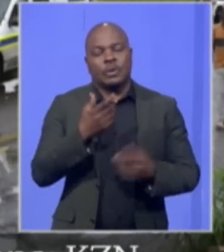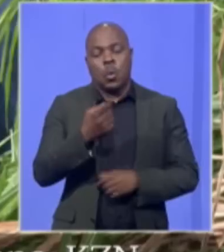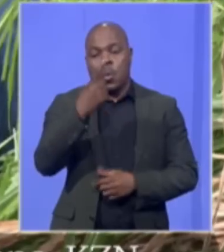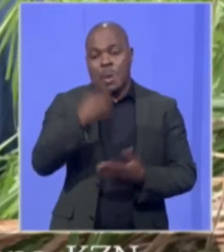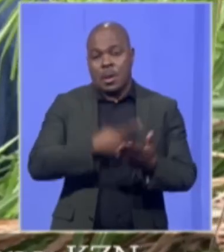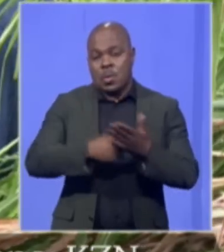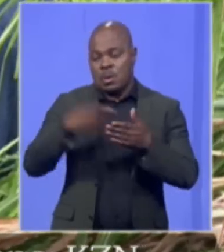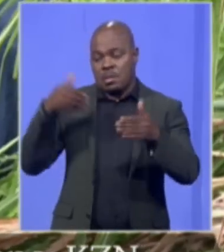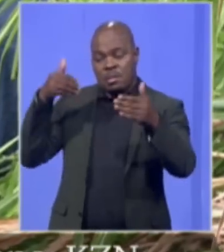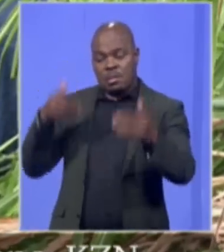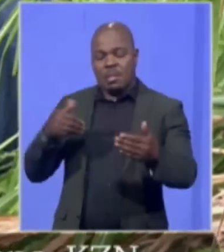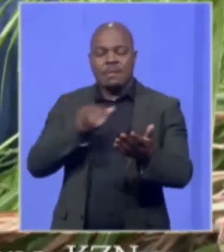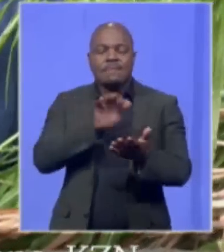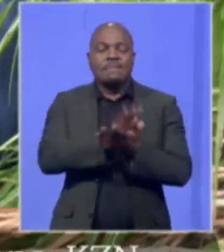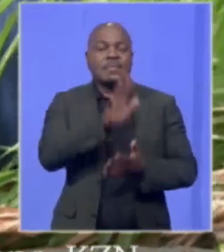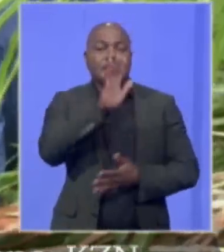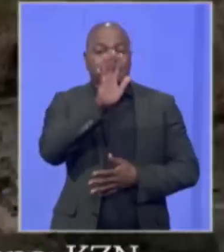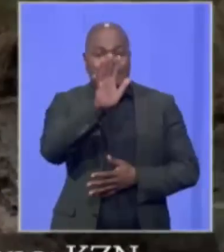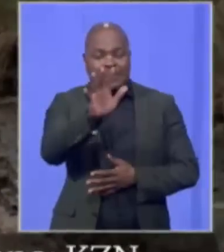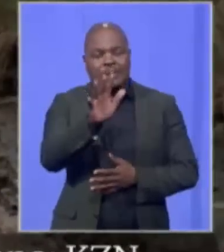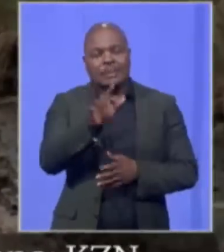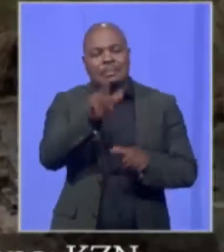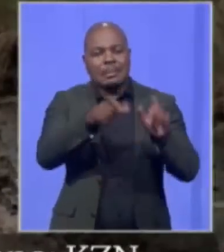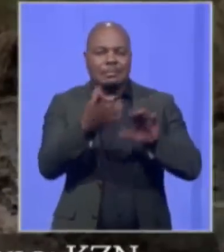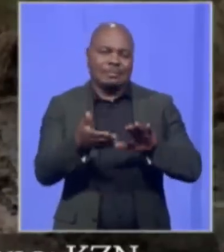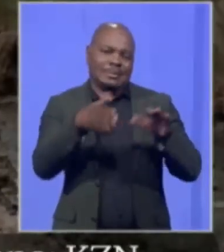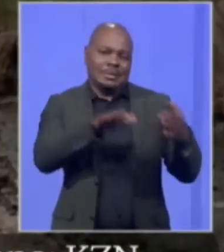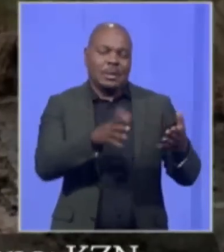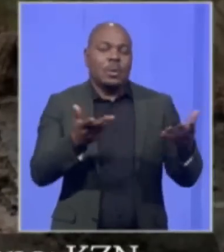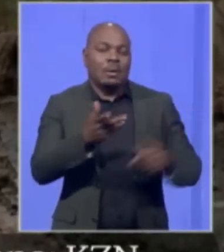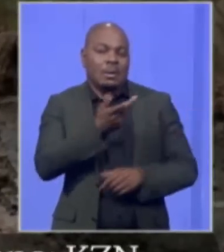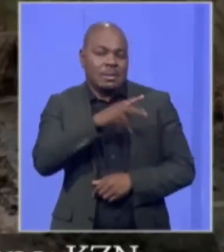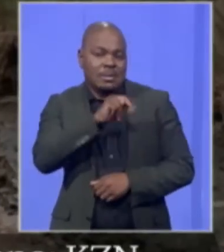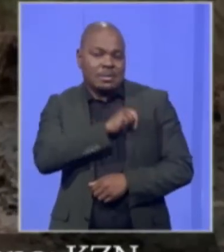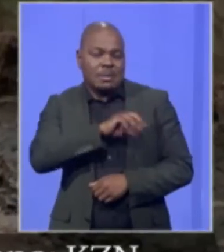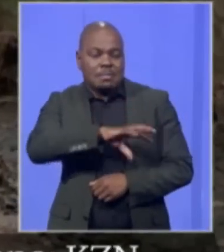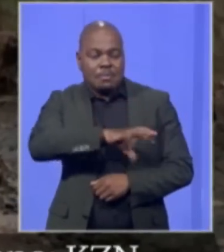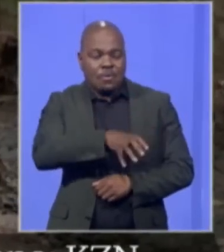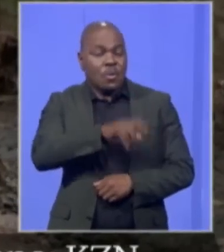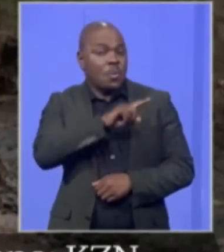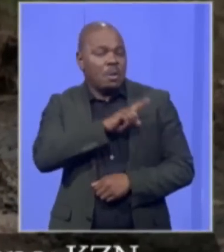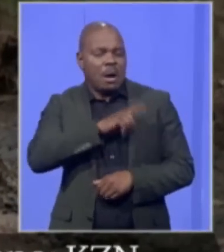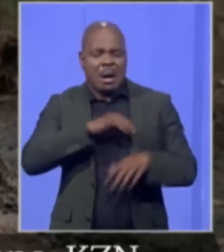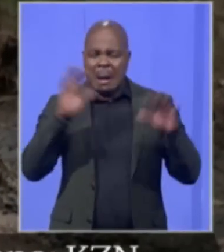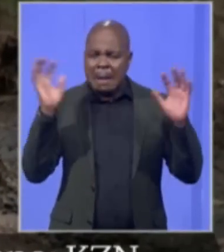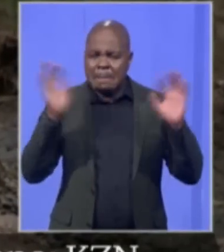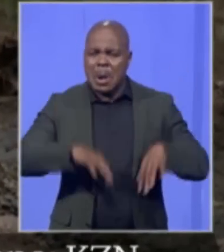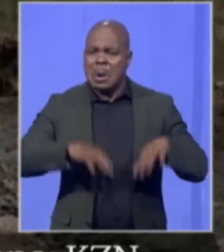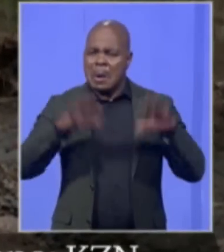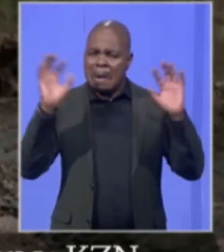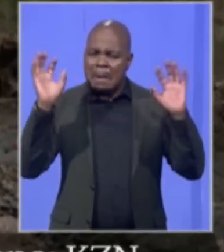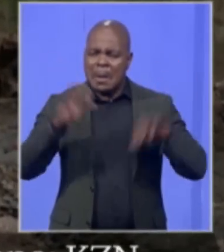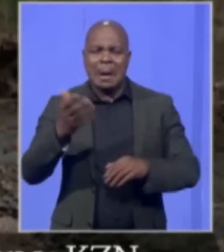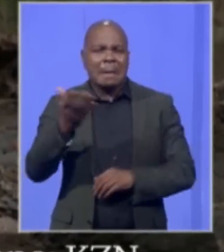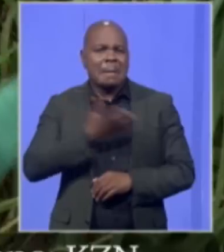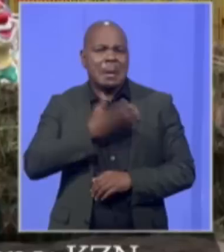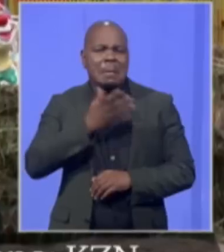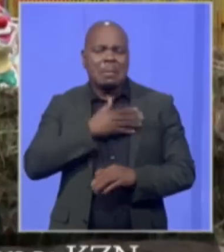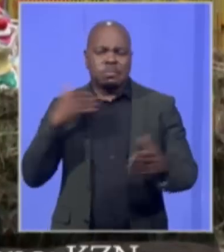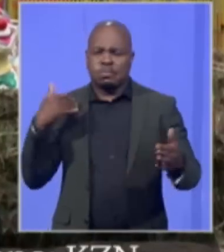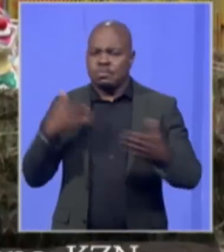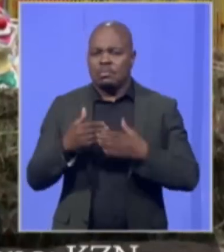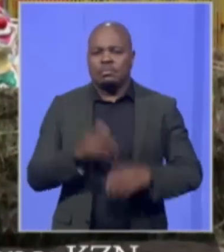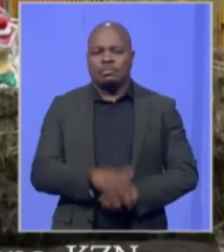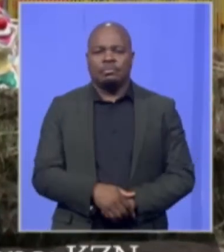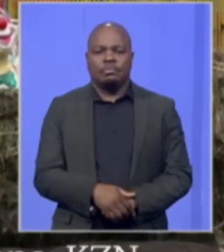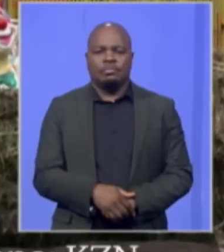ba 15 nakong e ka etsang beke fela provinseng ya KwaZulu-Natal ho latela dipula tse matla tse neleng ka